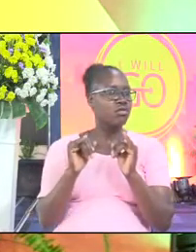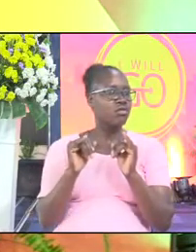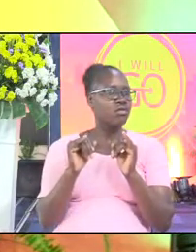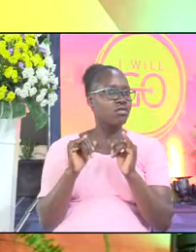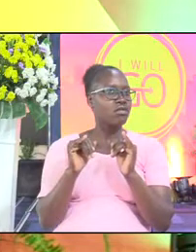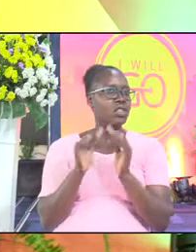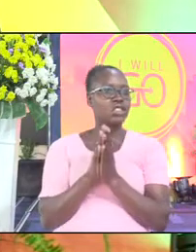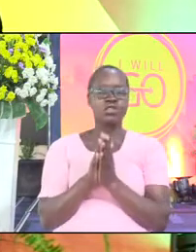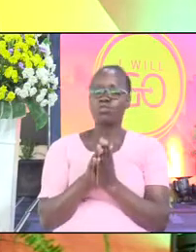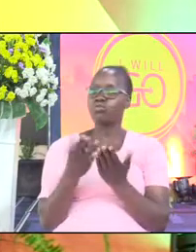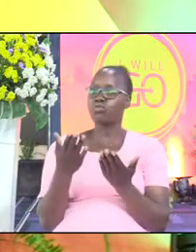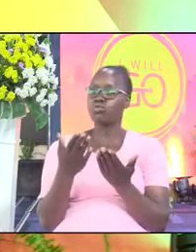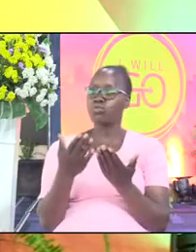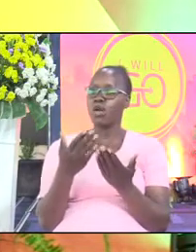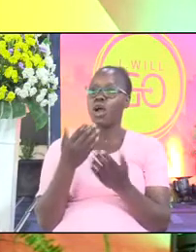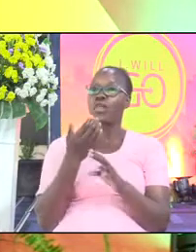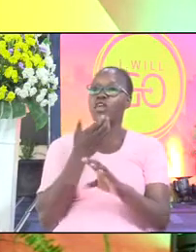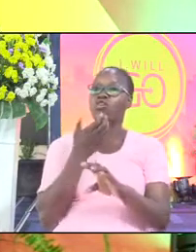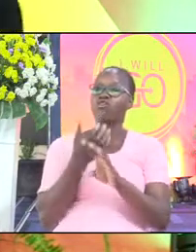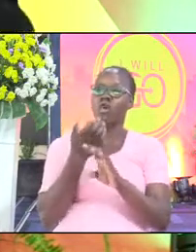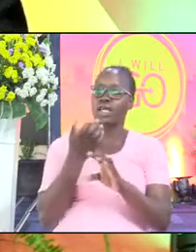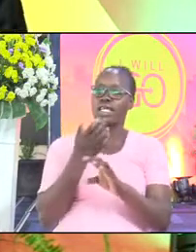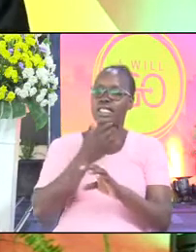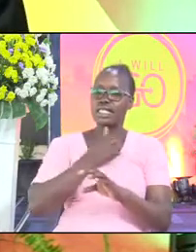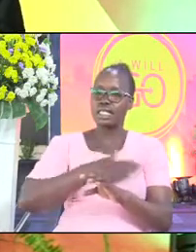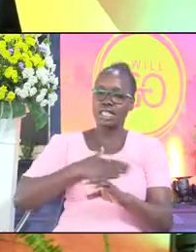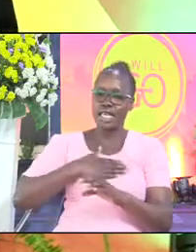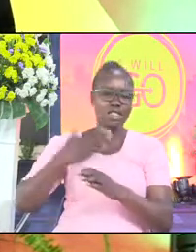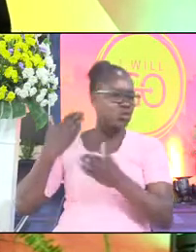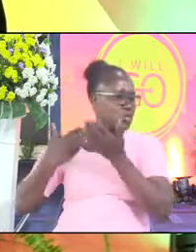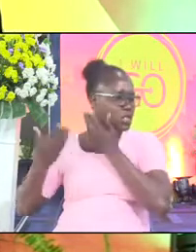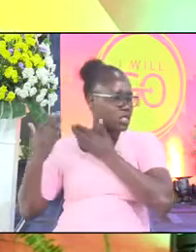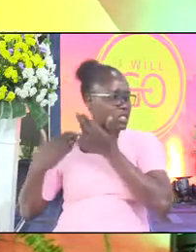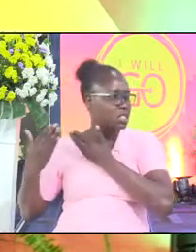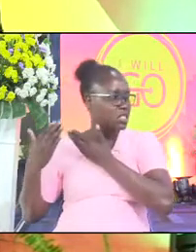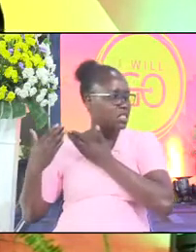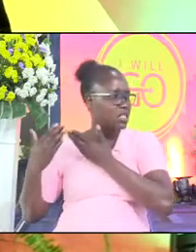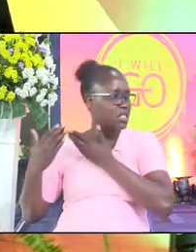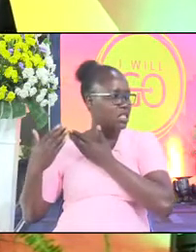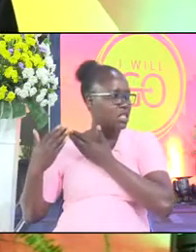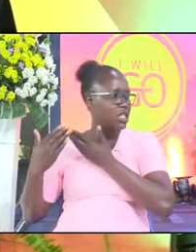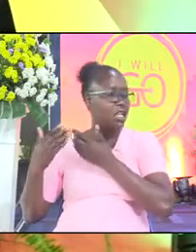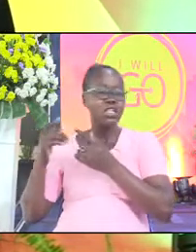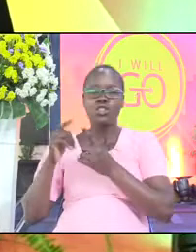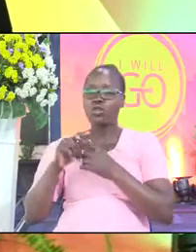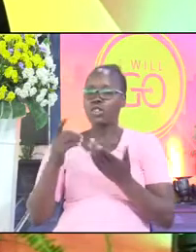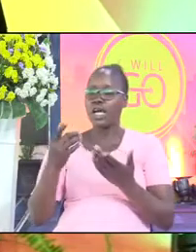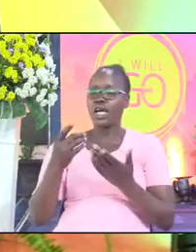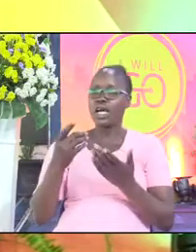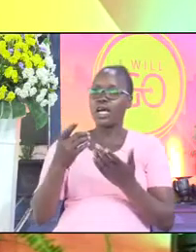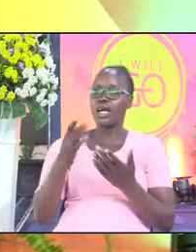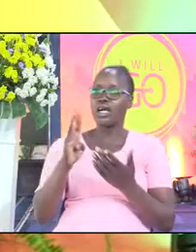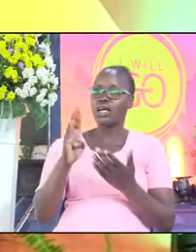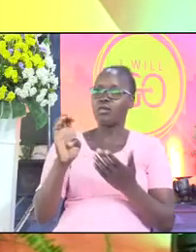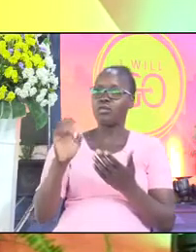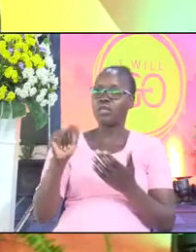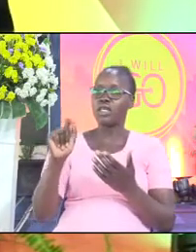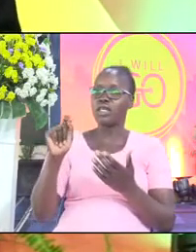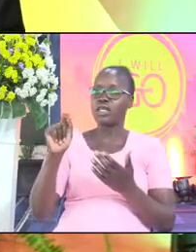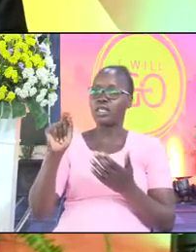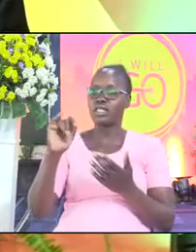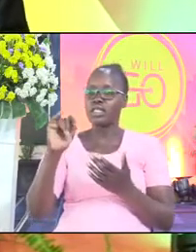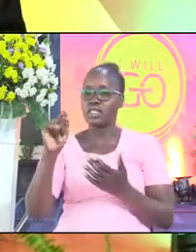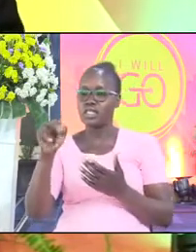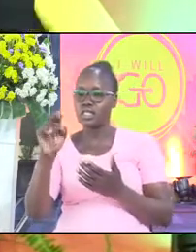to water science, to history, to theology, to